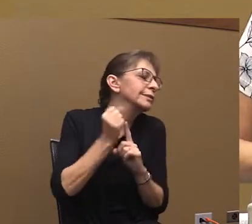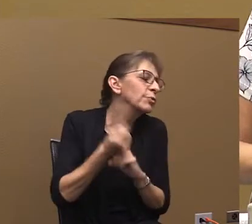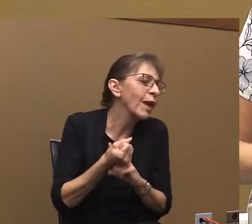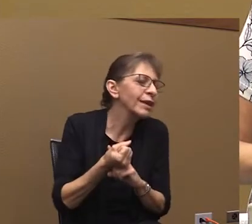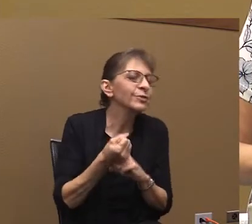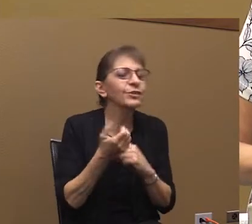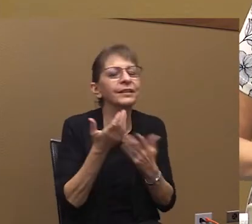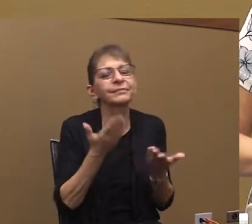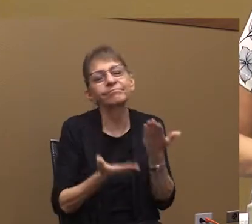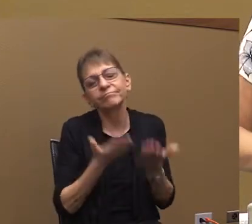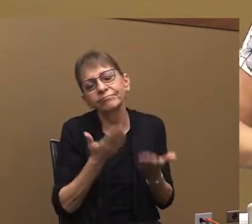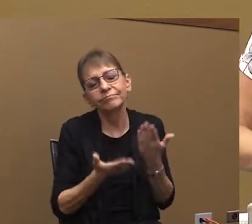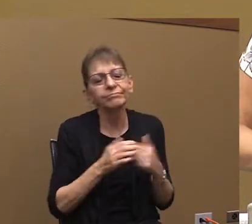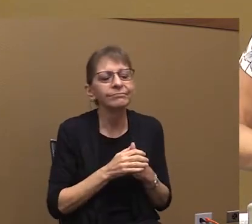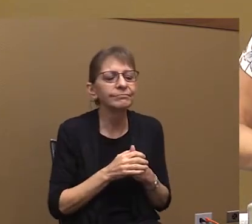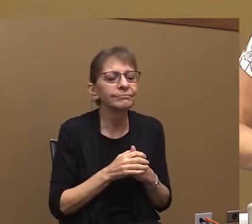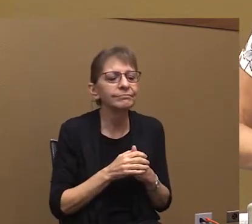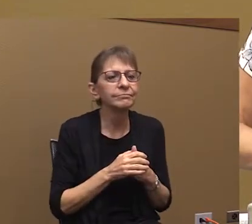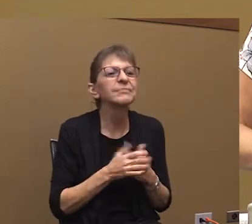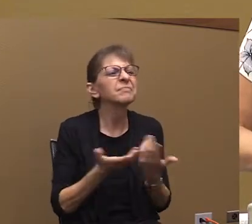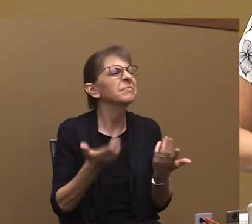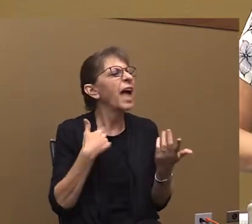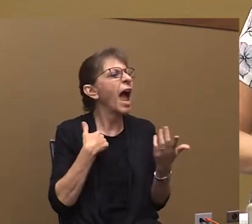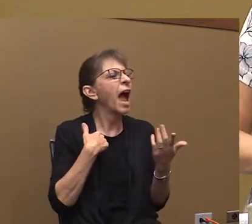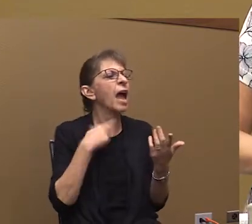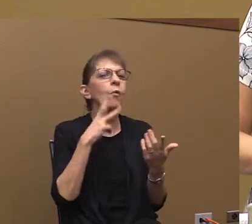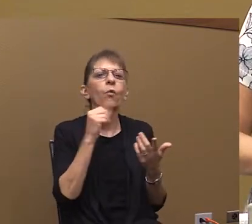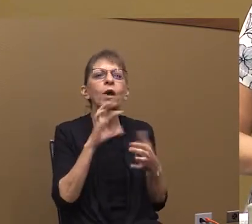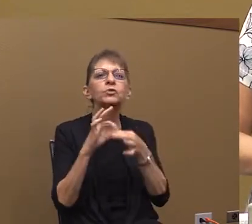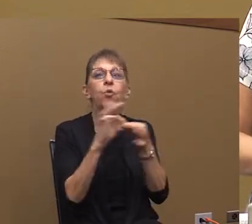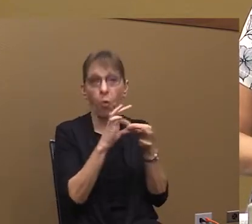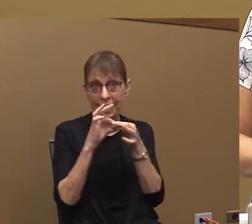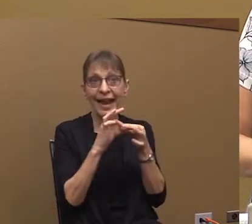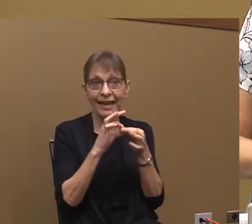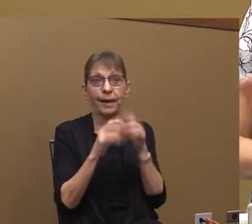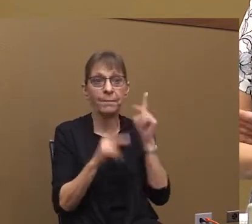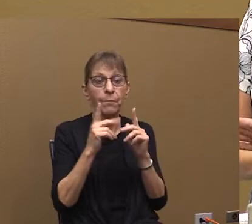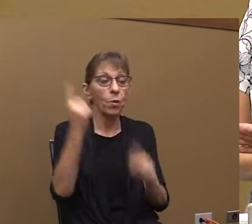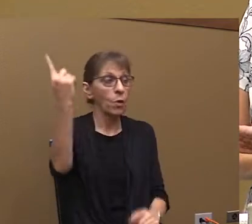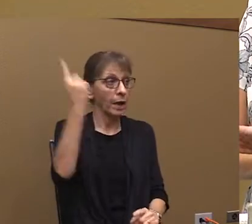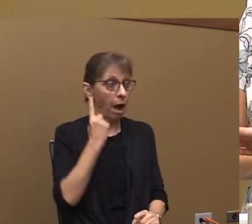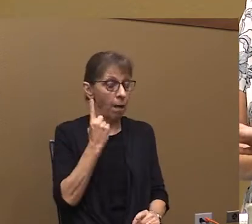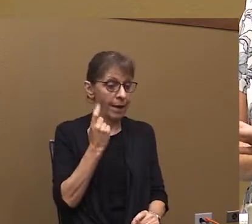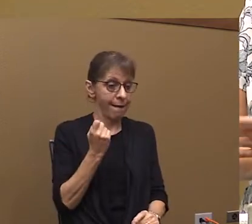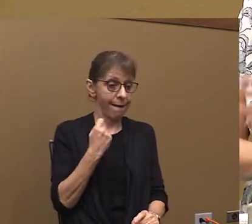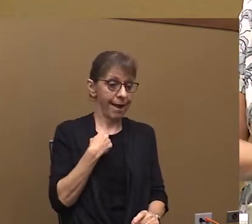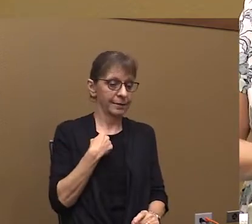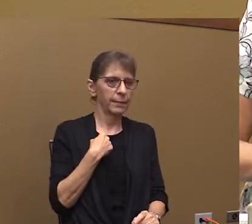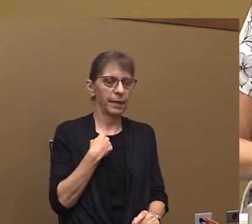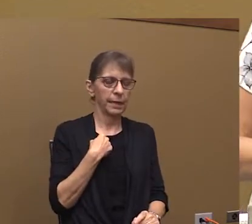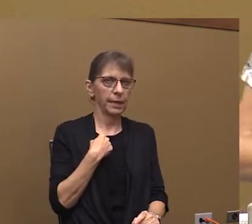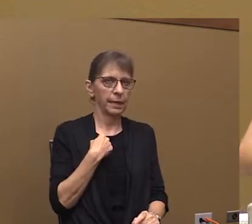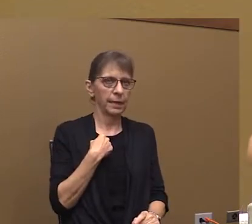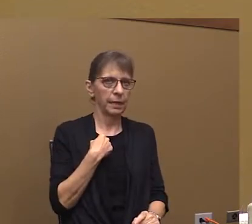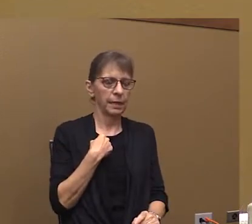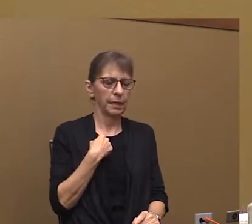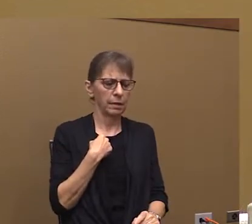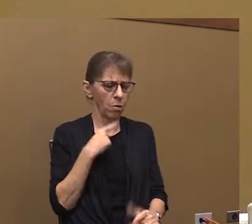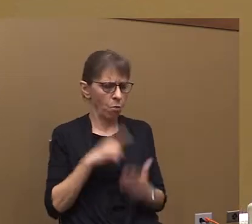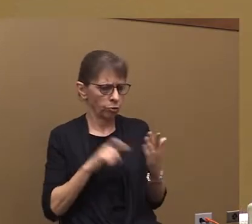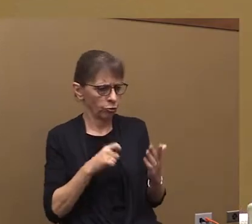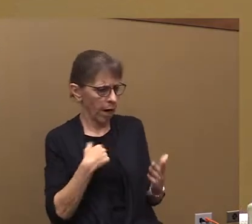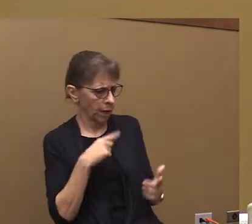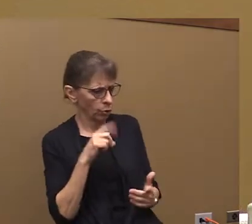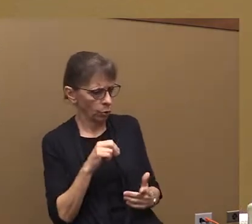other trusted adults that we could go to for some feedback about a situation. Perhaps when I